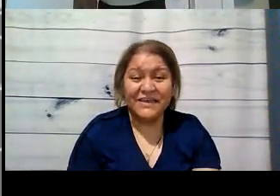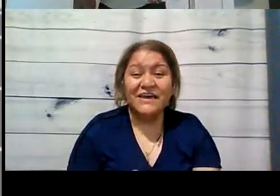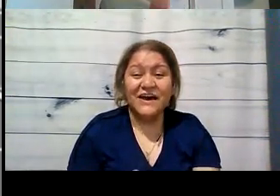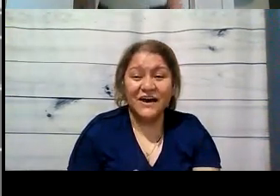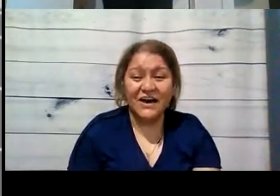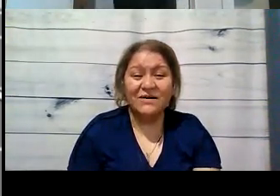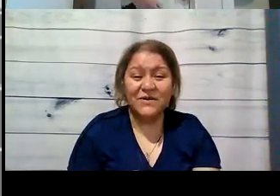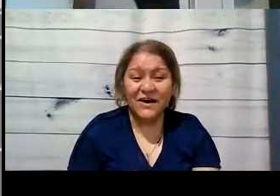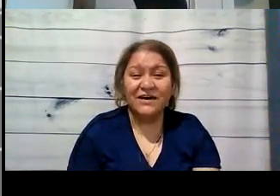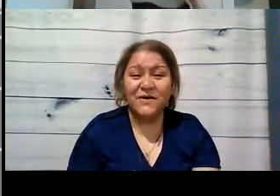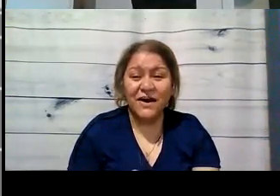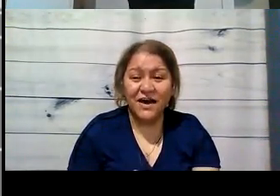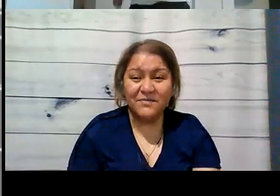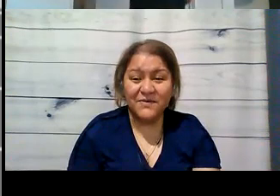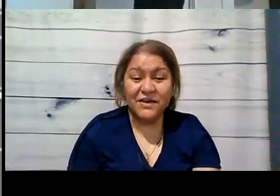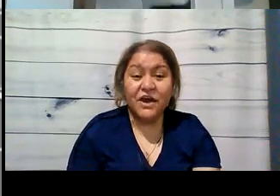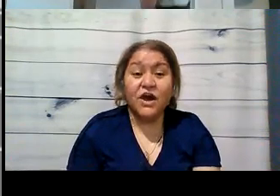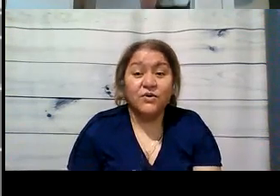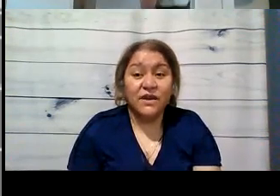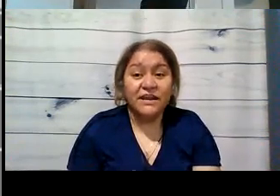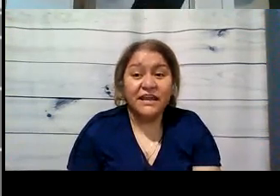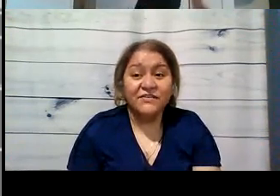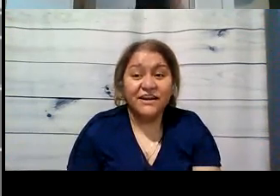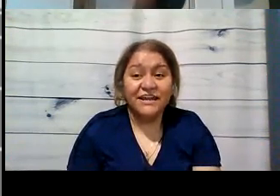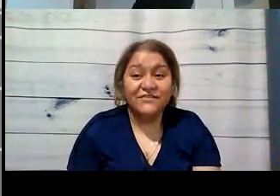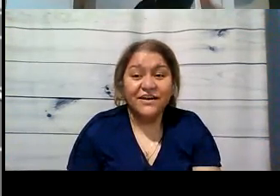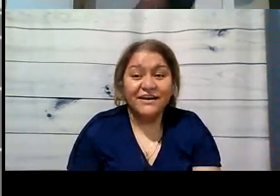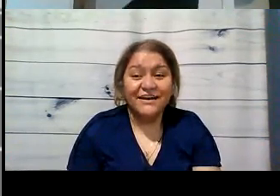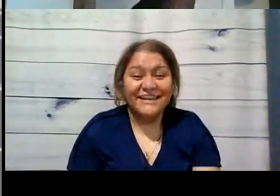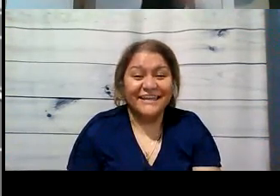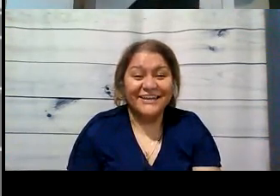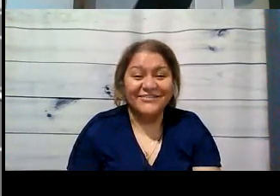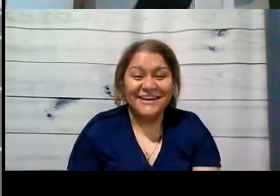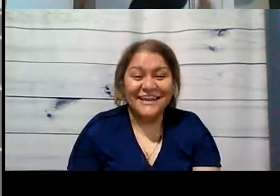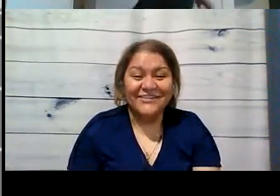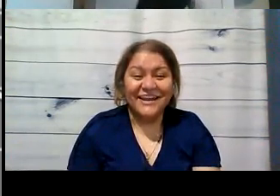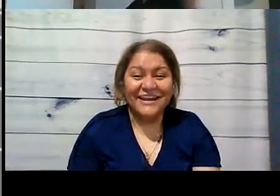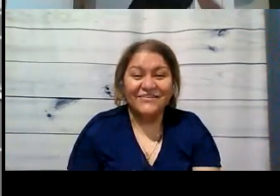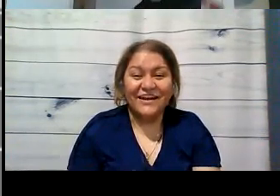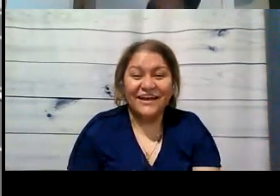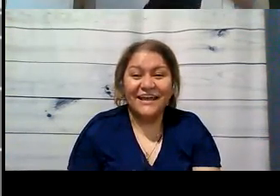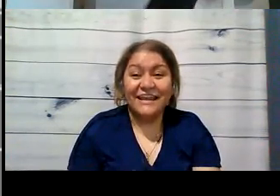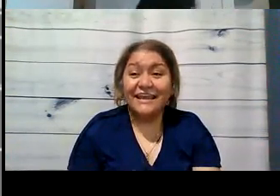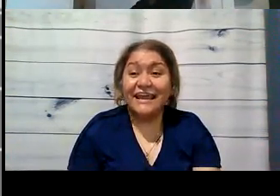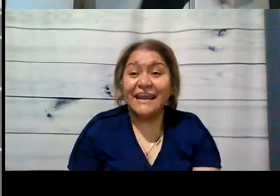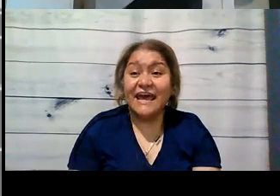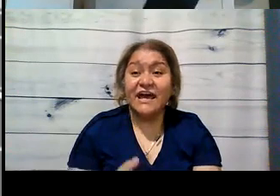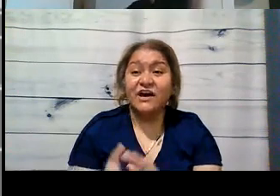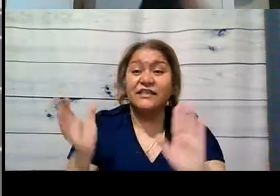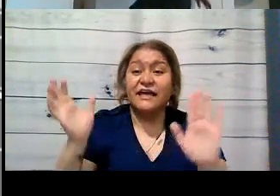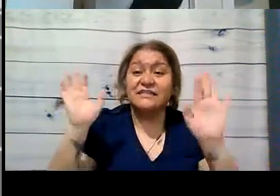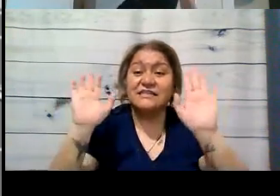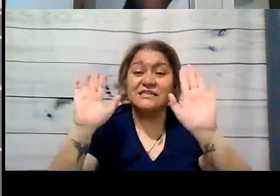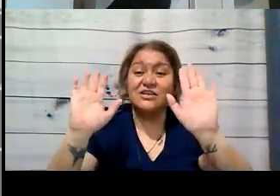hop, hop, hop, hop, running, running, running, running, running, running.